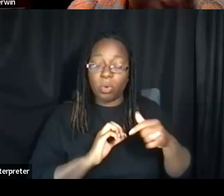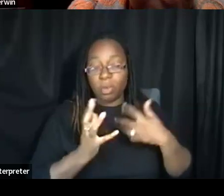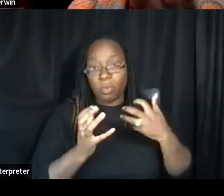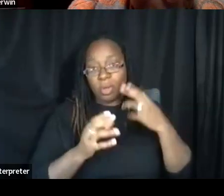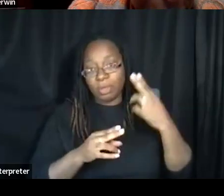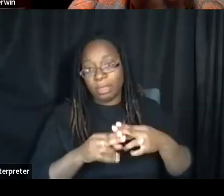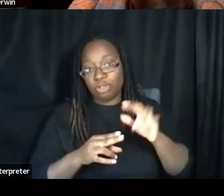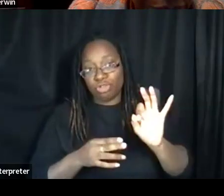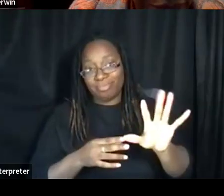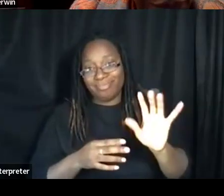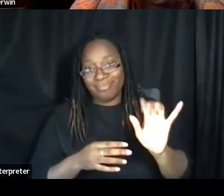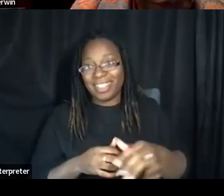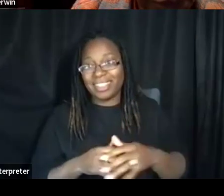that.